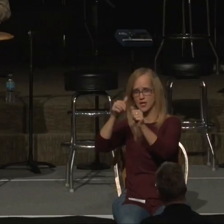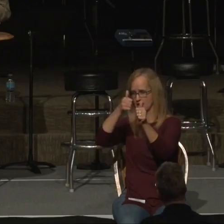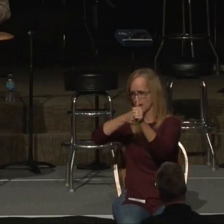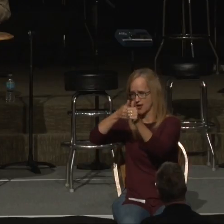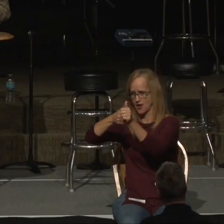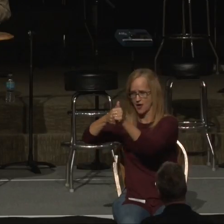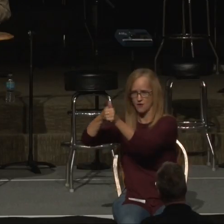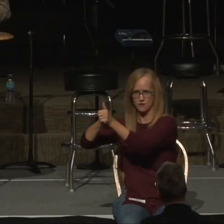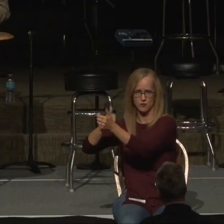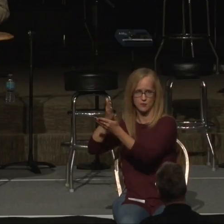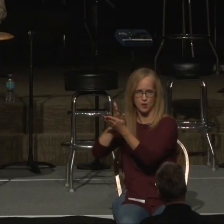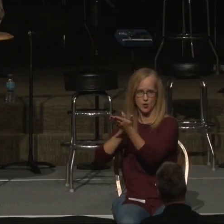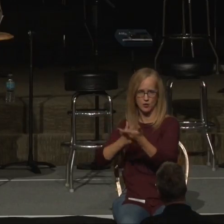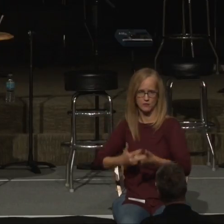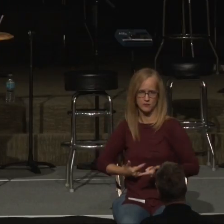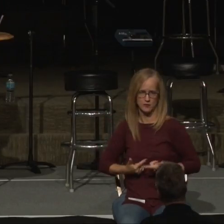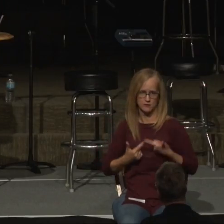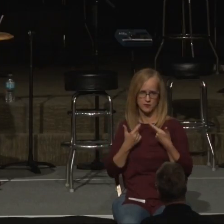living.